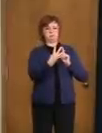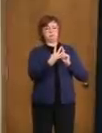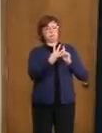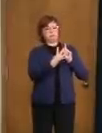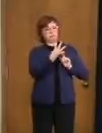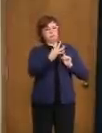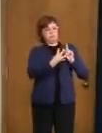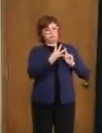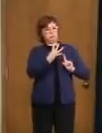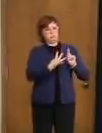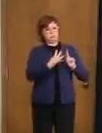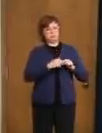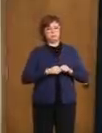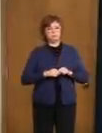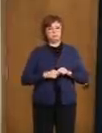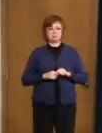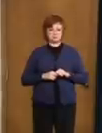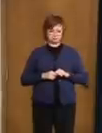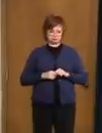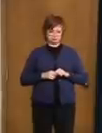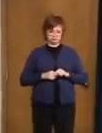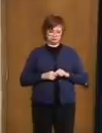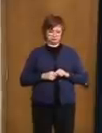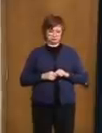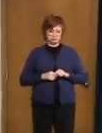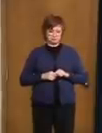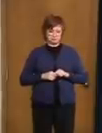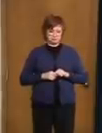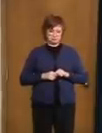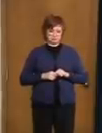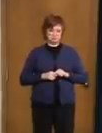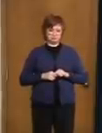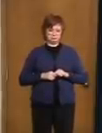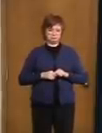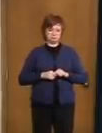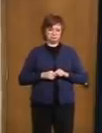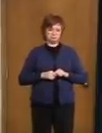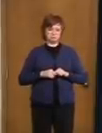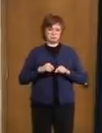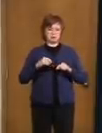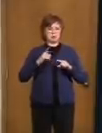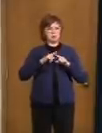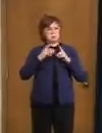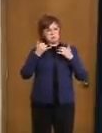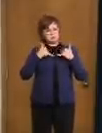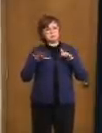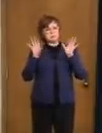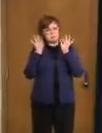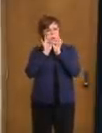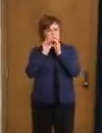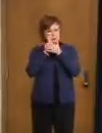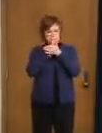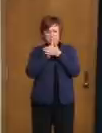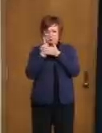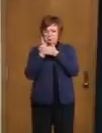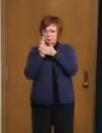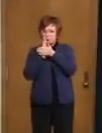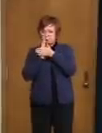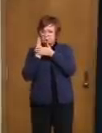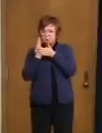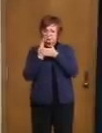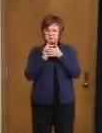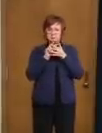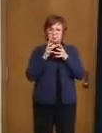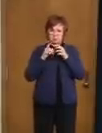bit of a jump. But I think we still have a critical 1 to 2 week period of time to turn things around, just like we did in